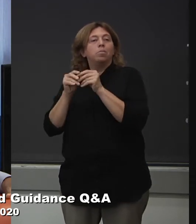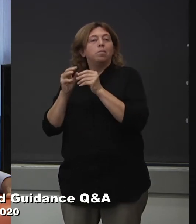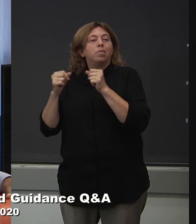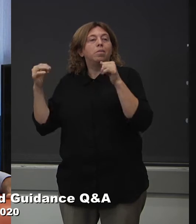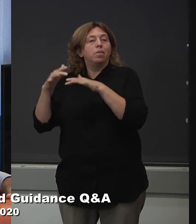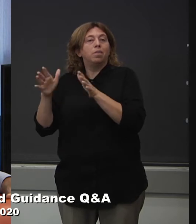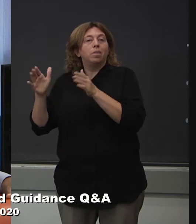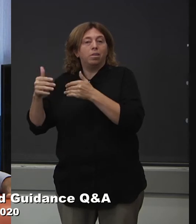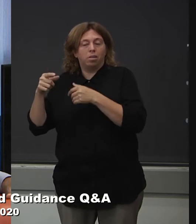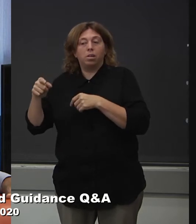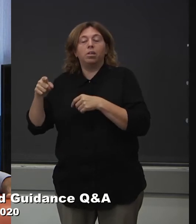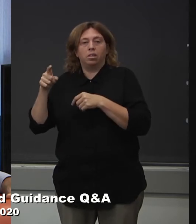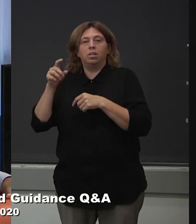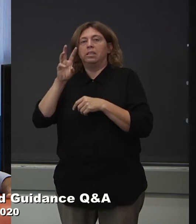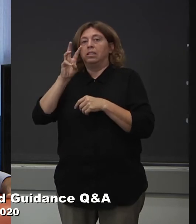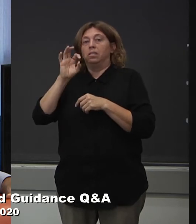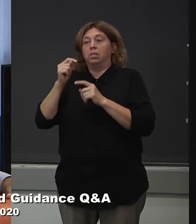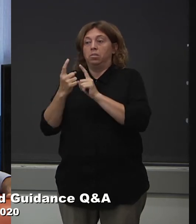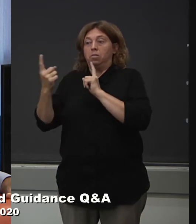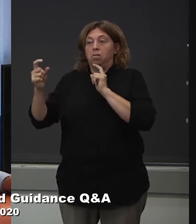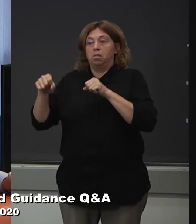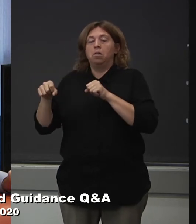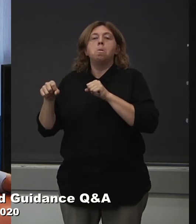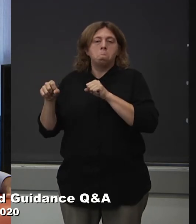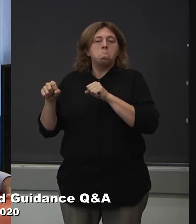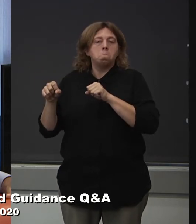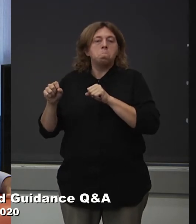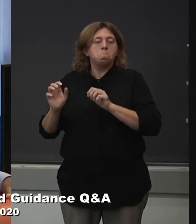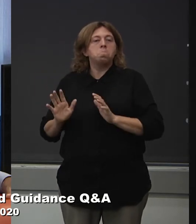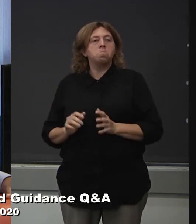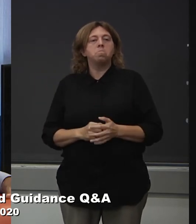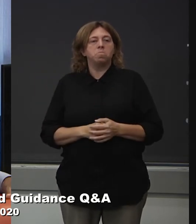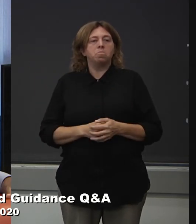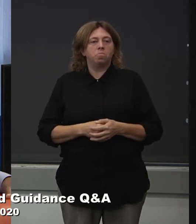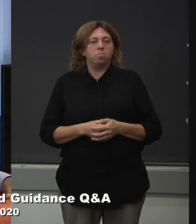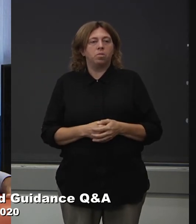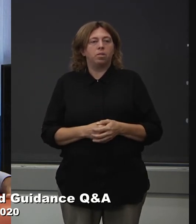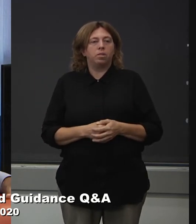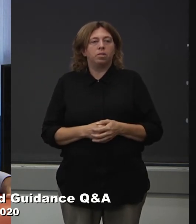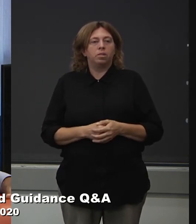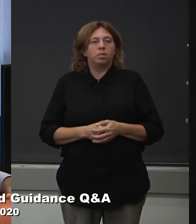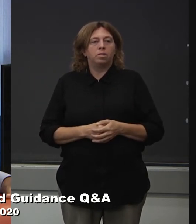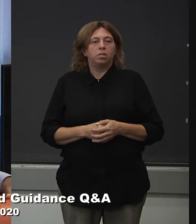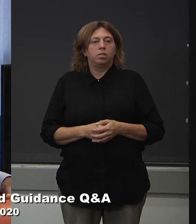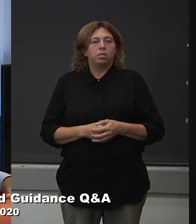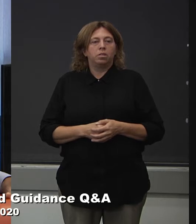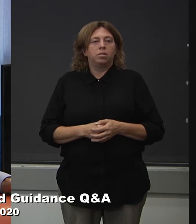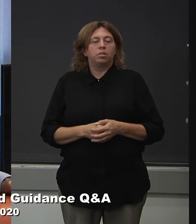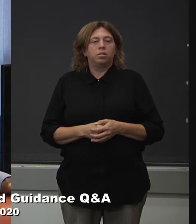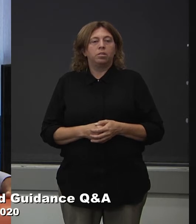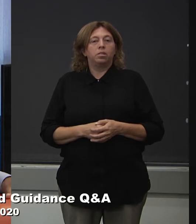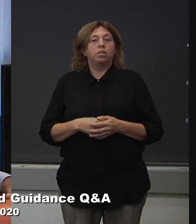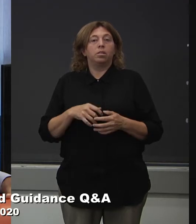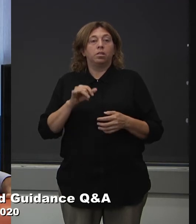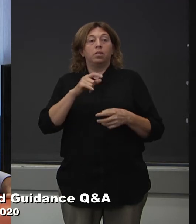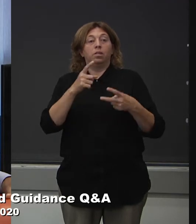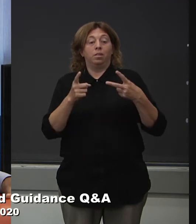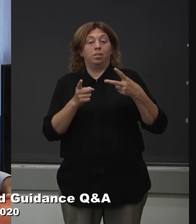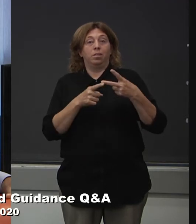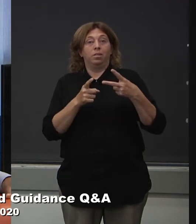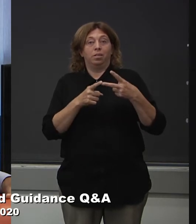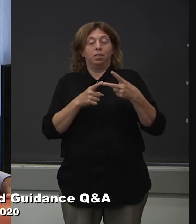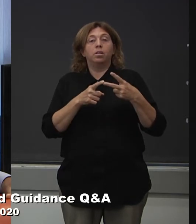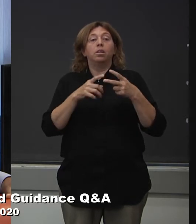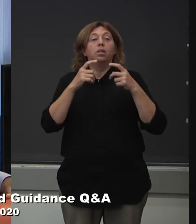The second exception is brief removal of face coverings in situations where someone's identity needs to be